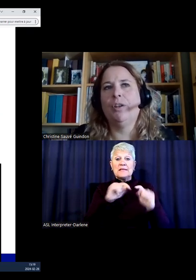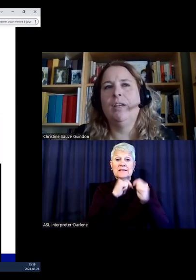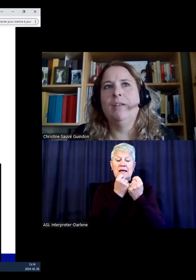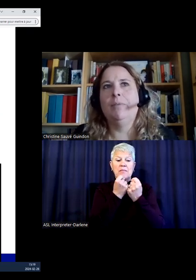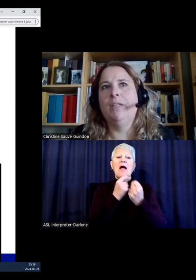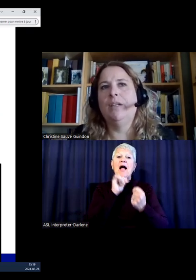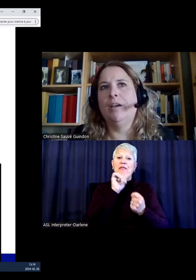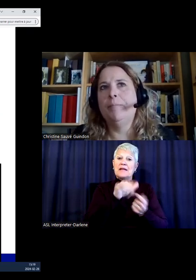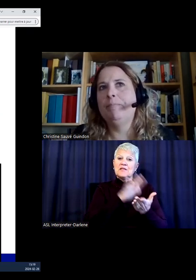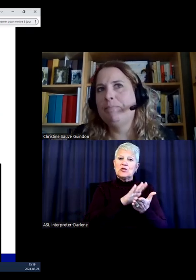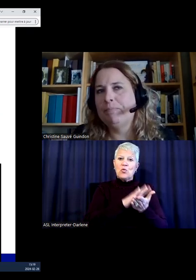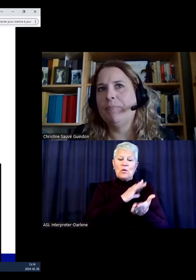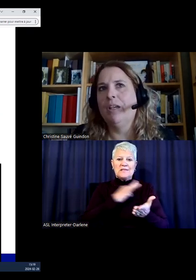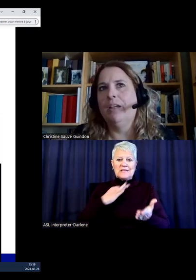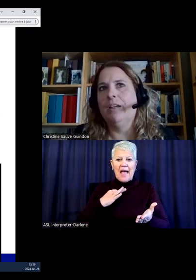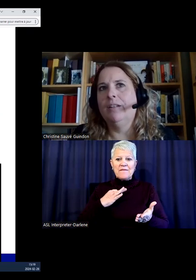is going to be